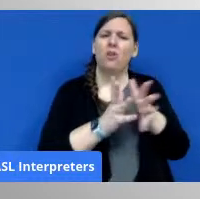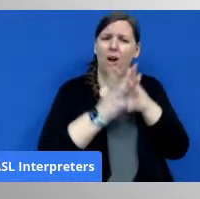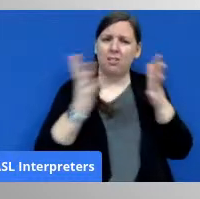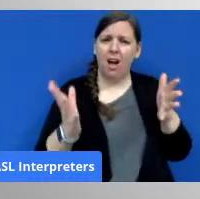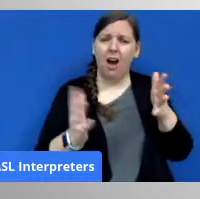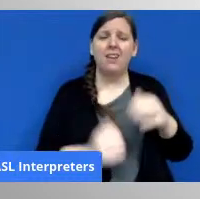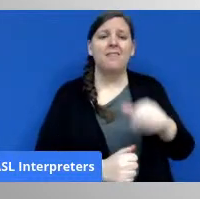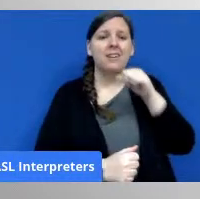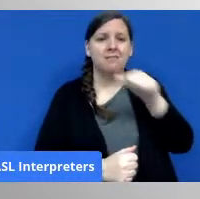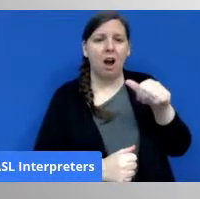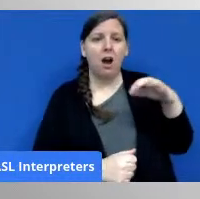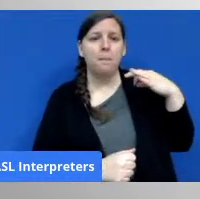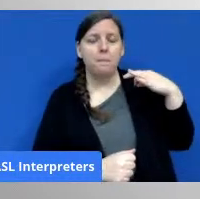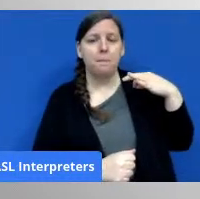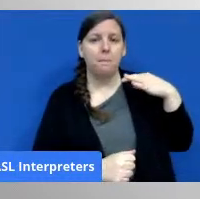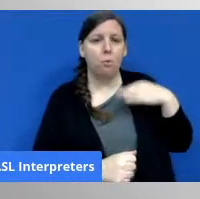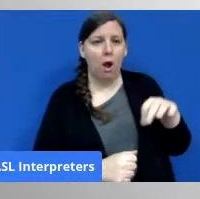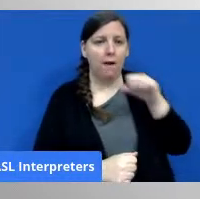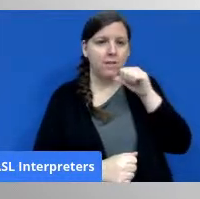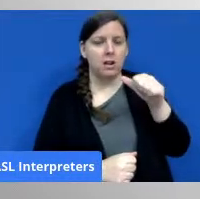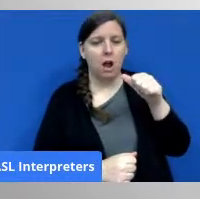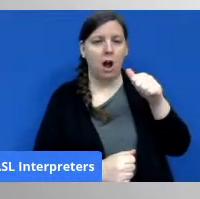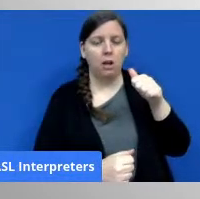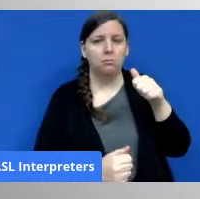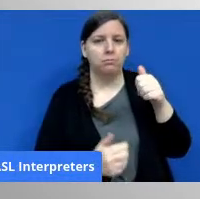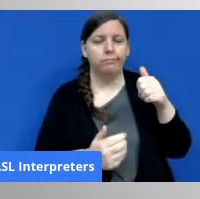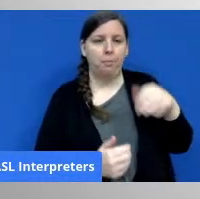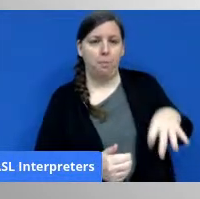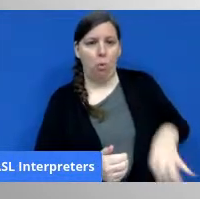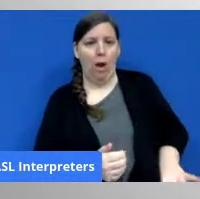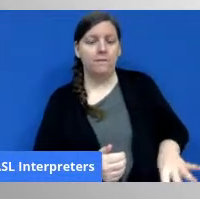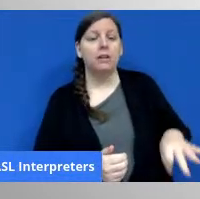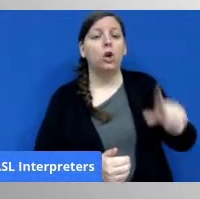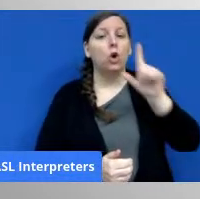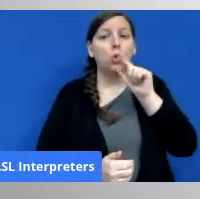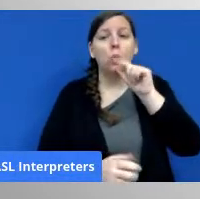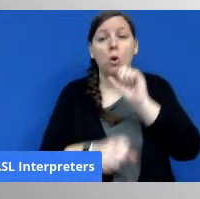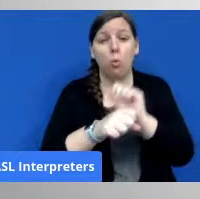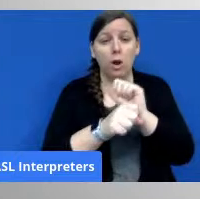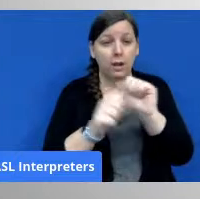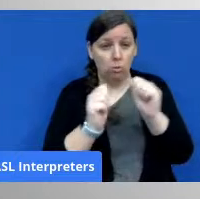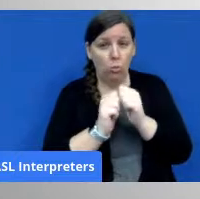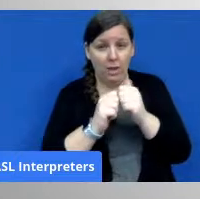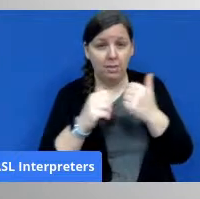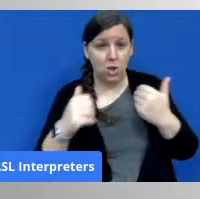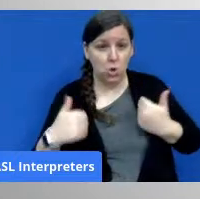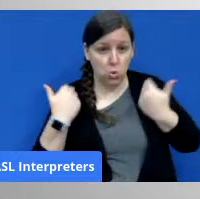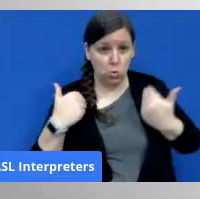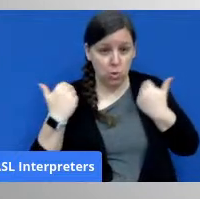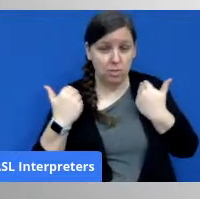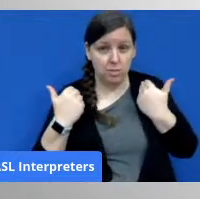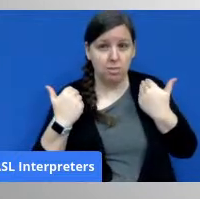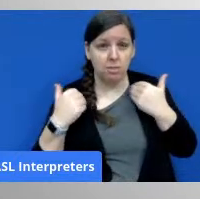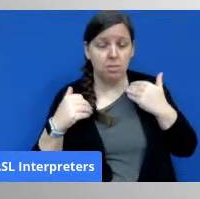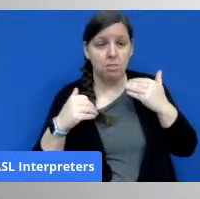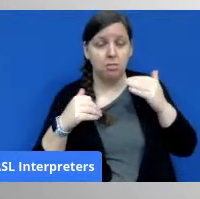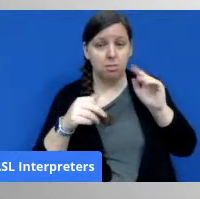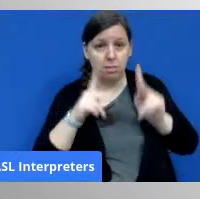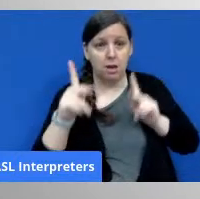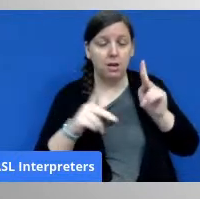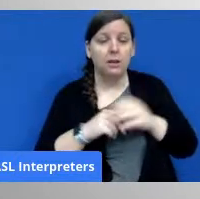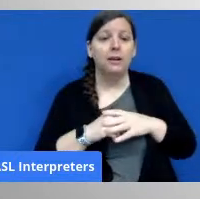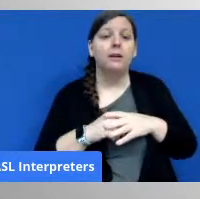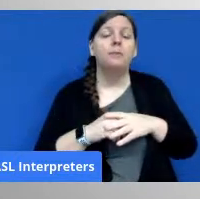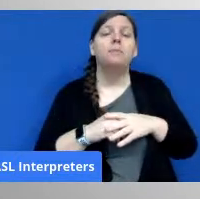nonprofits who are working with our youth, and I think that in terms of getting the word out, I was talking